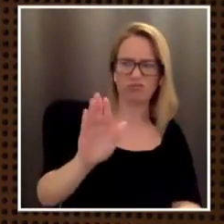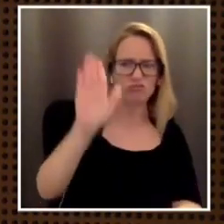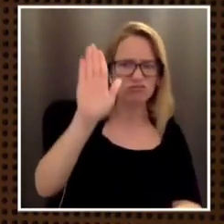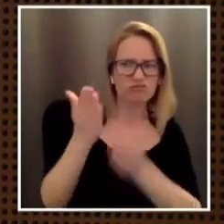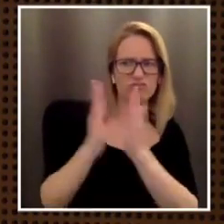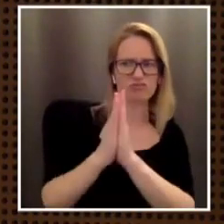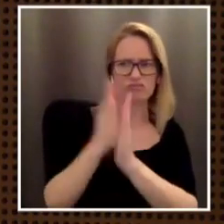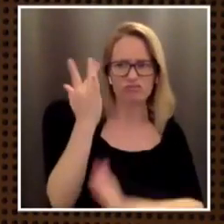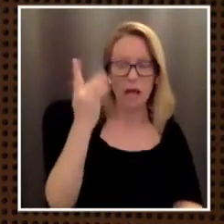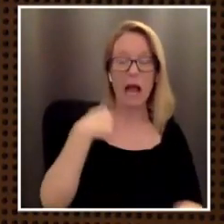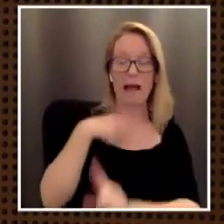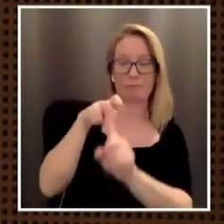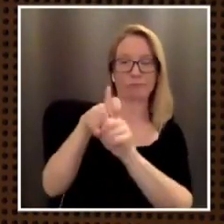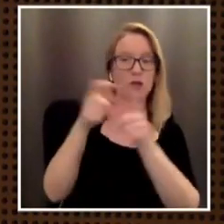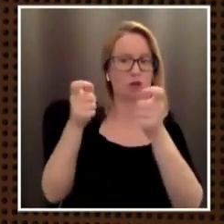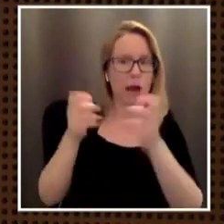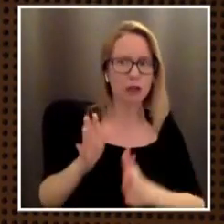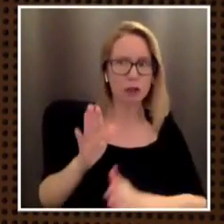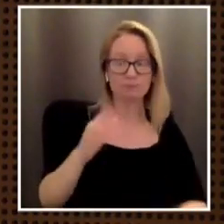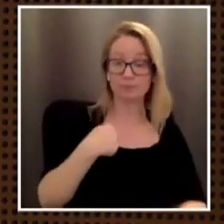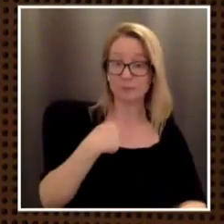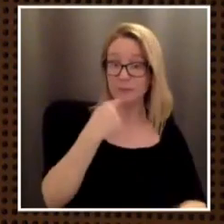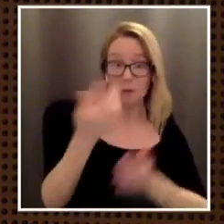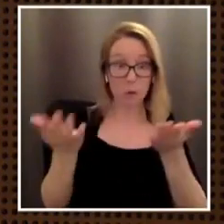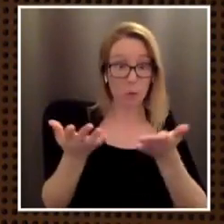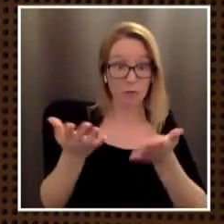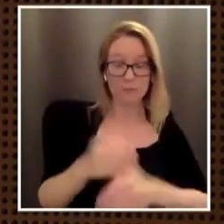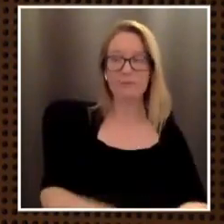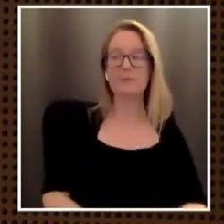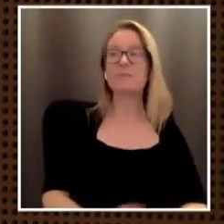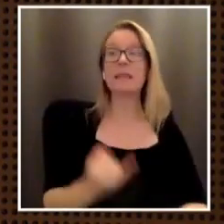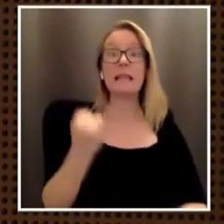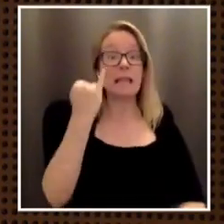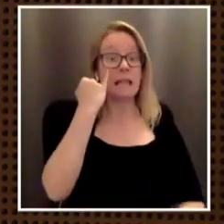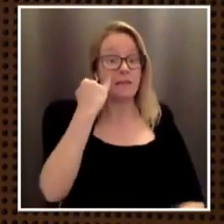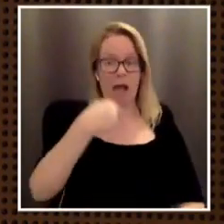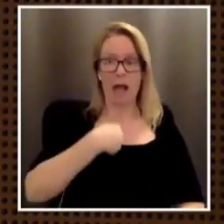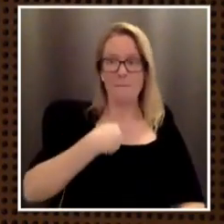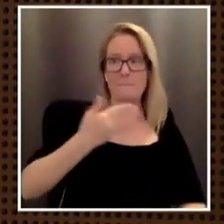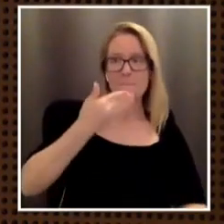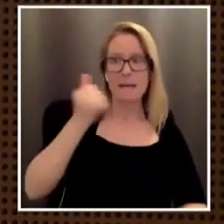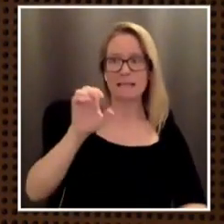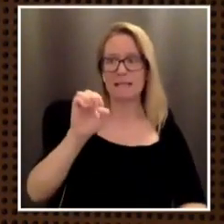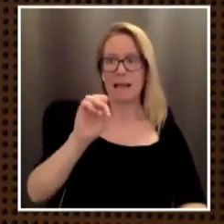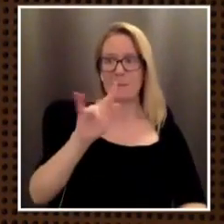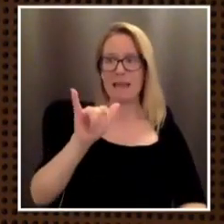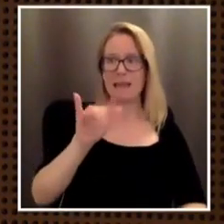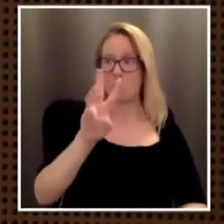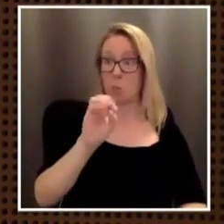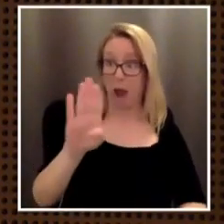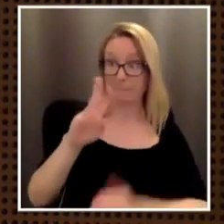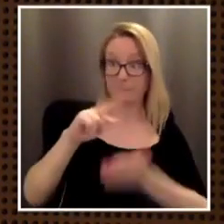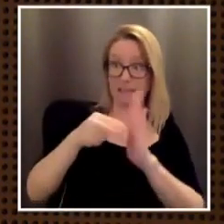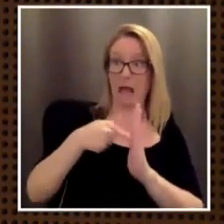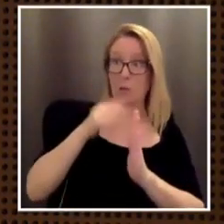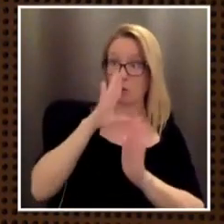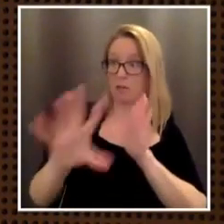I went to the director and I said, if I am the best Emily Webb, will I be